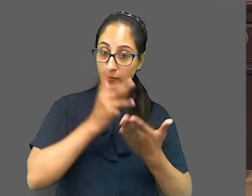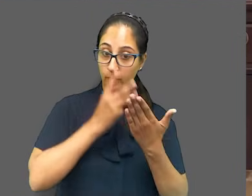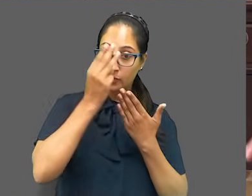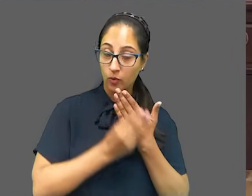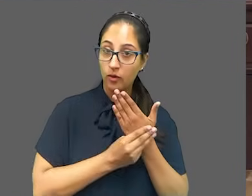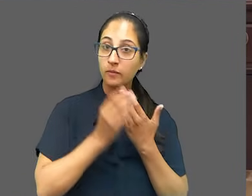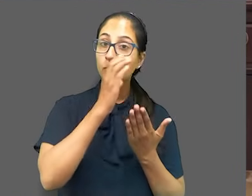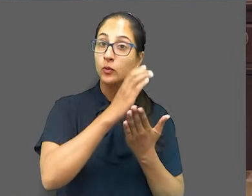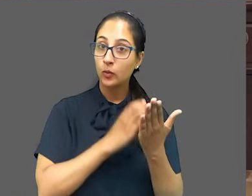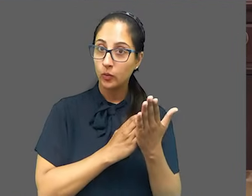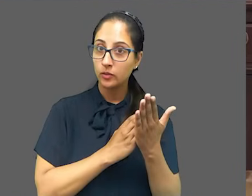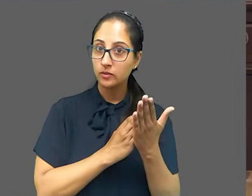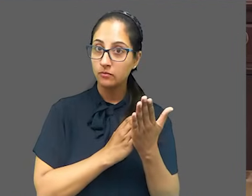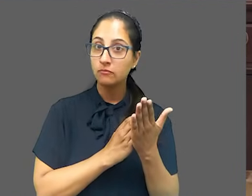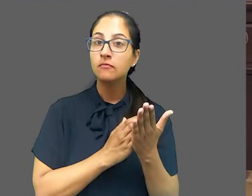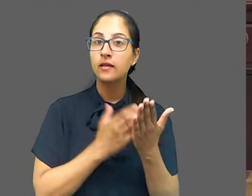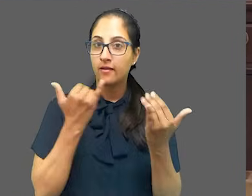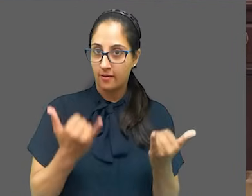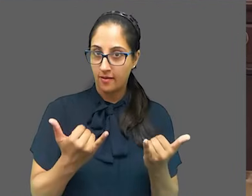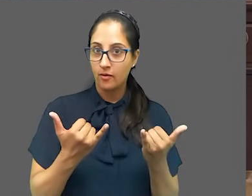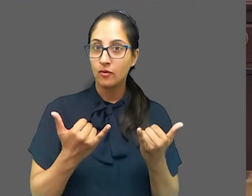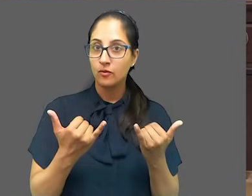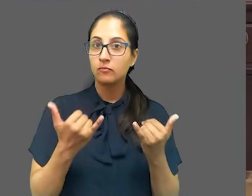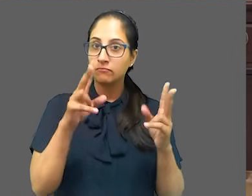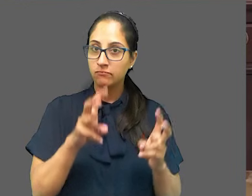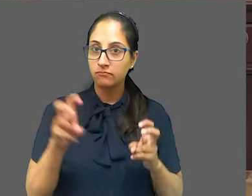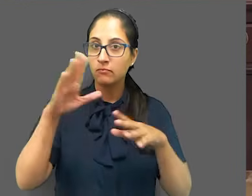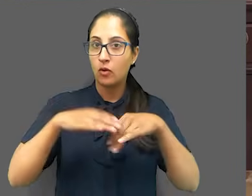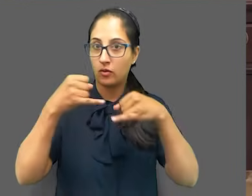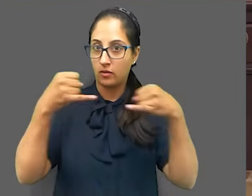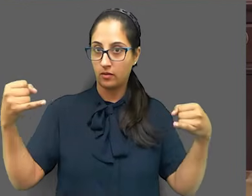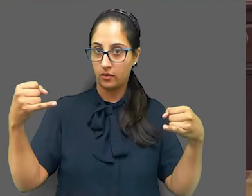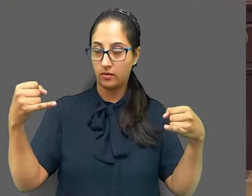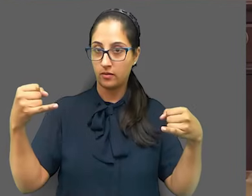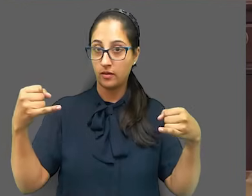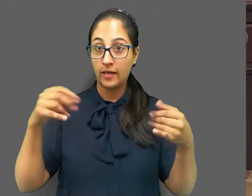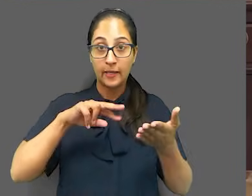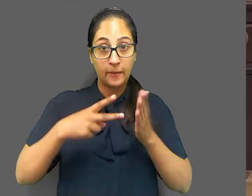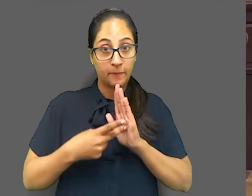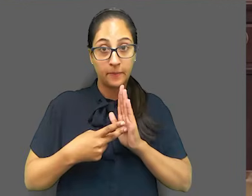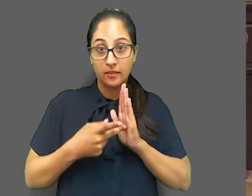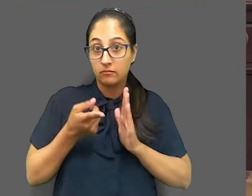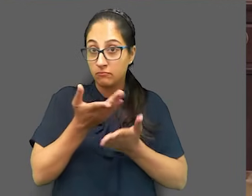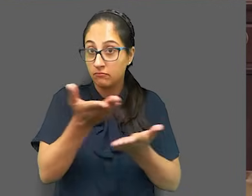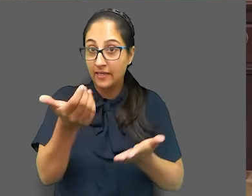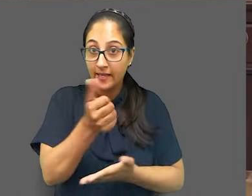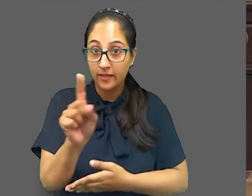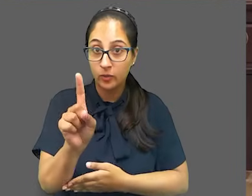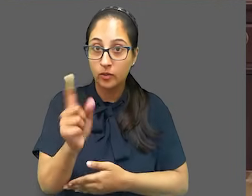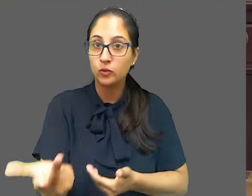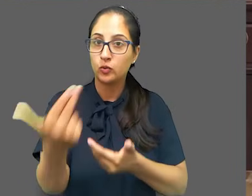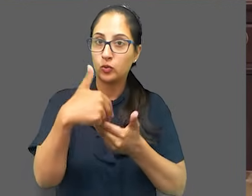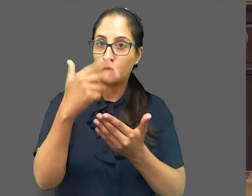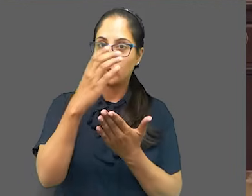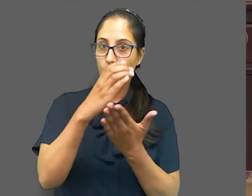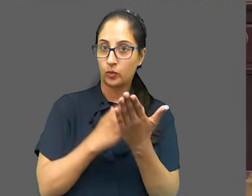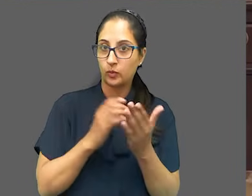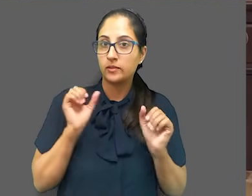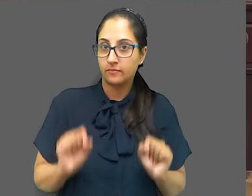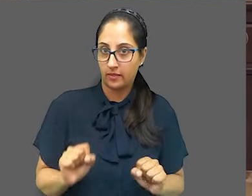universities are now available online and can be accessed from the convenience of your